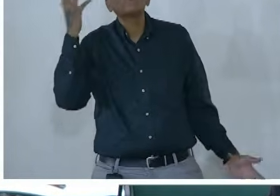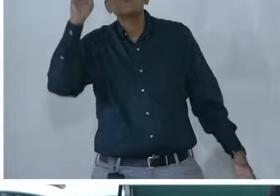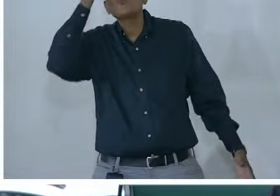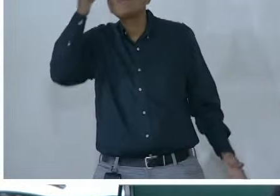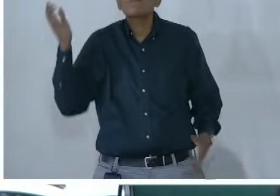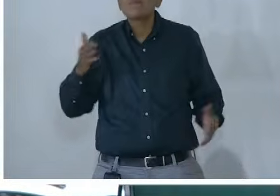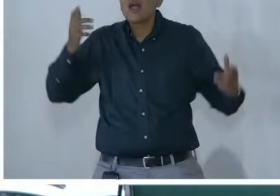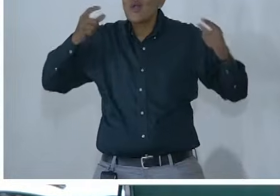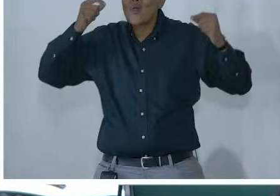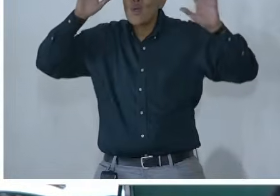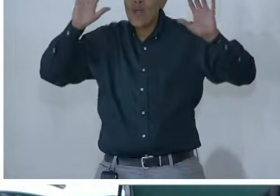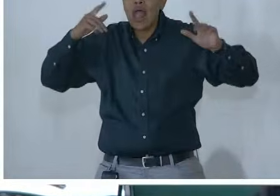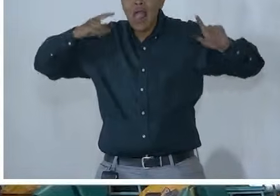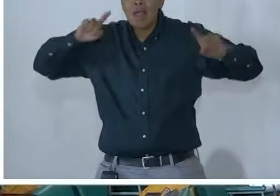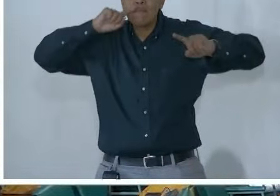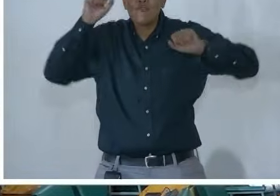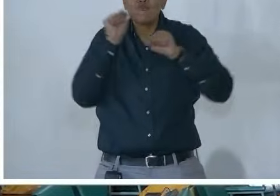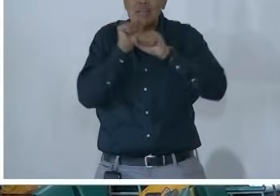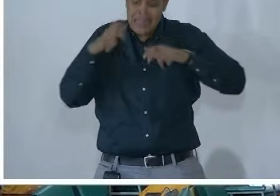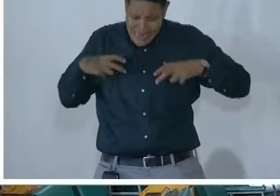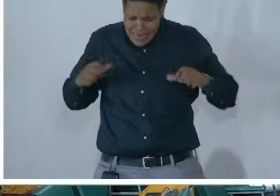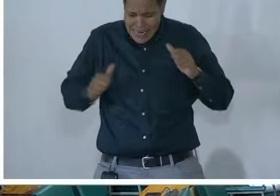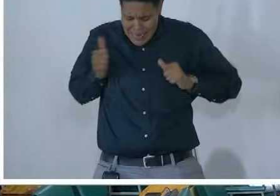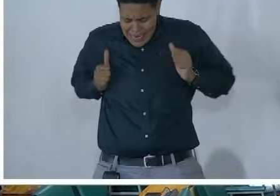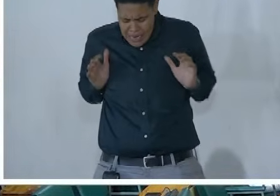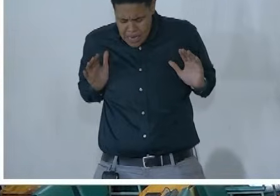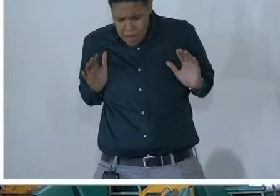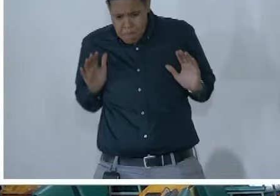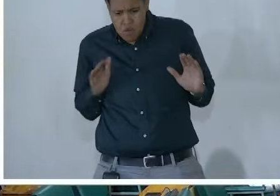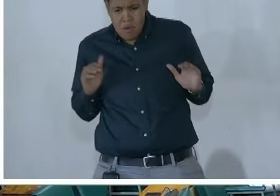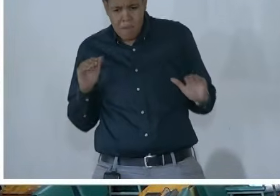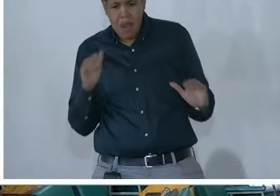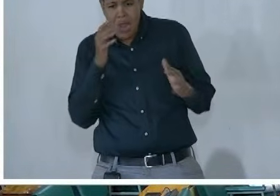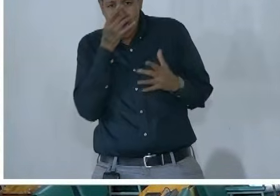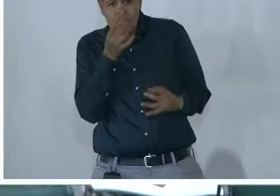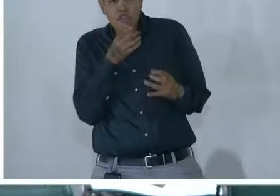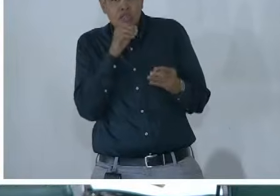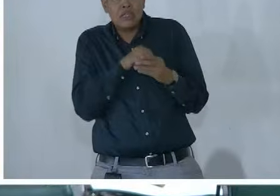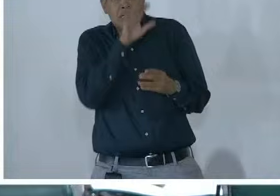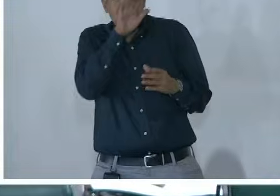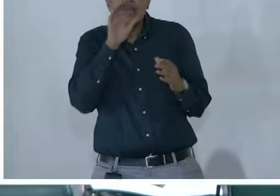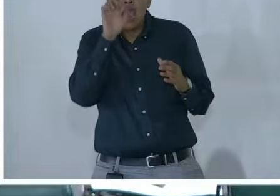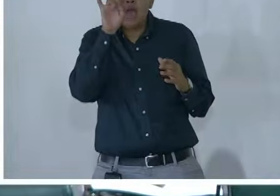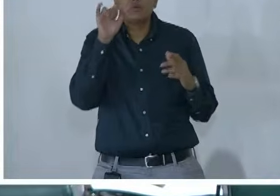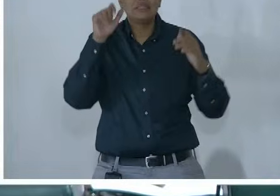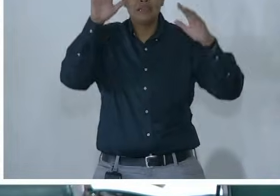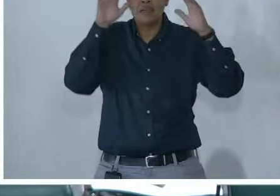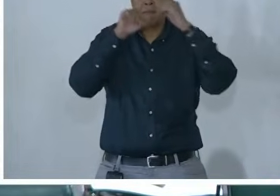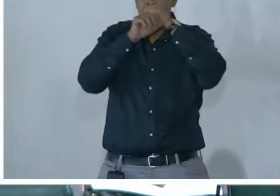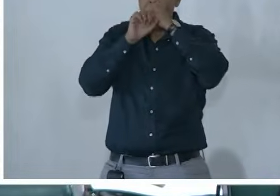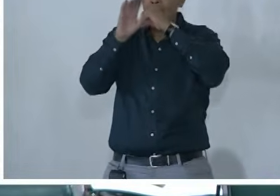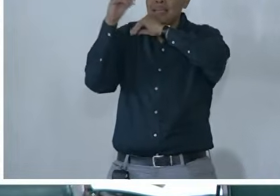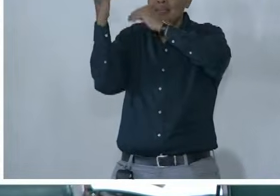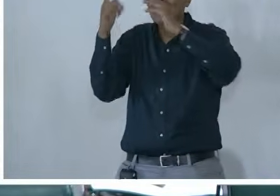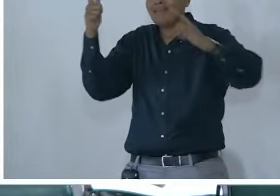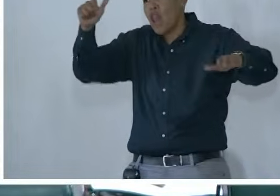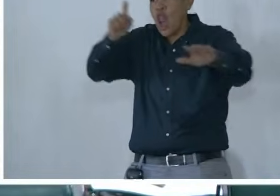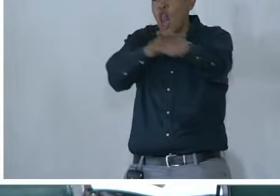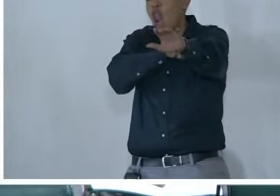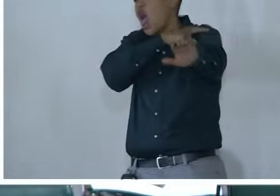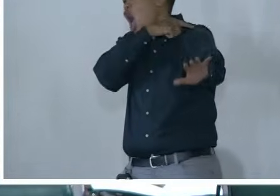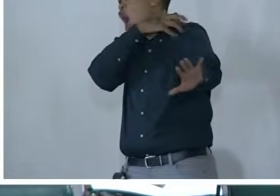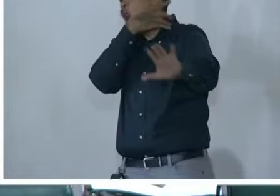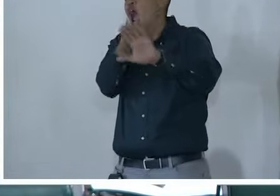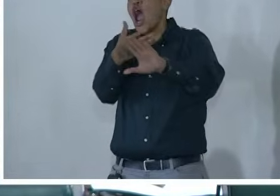to do to reinvigorate interest in the equity market, given the long period in